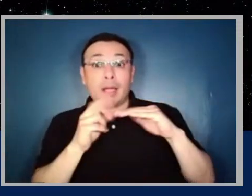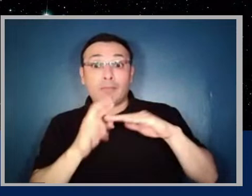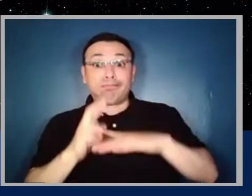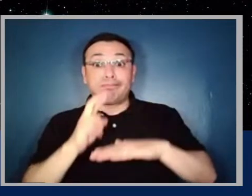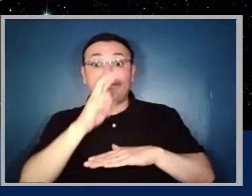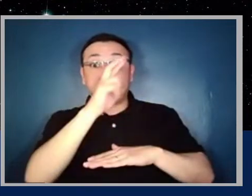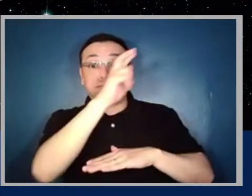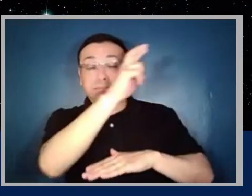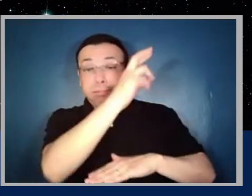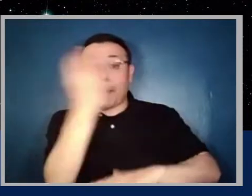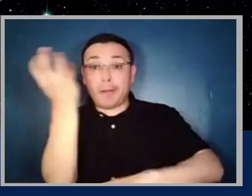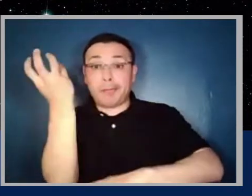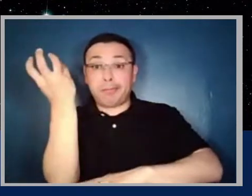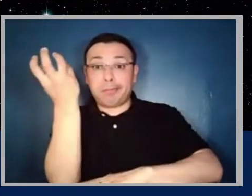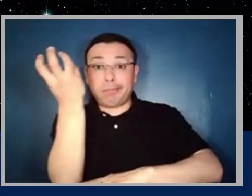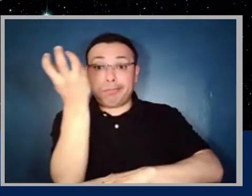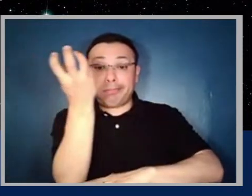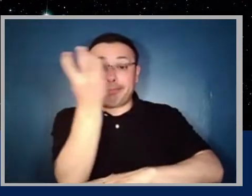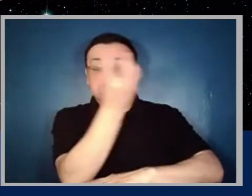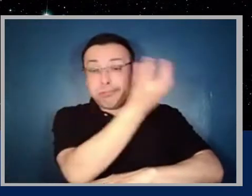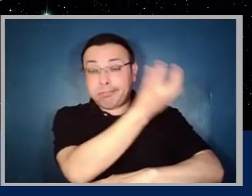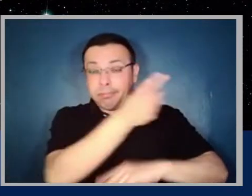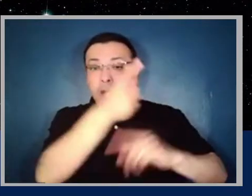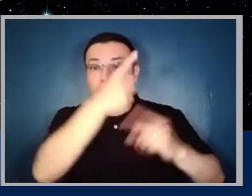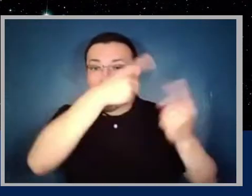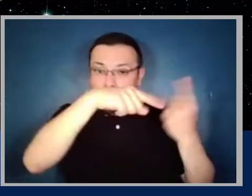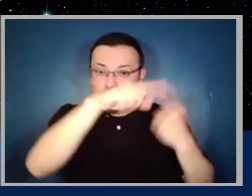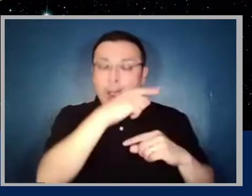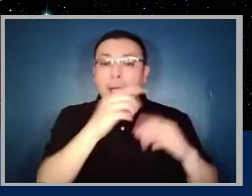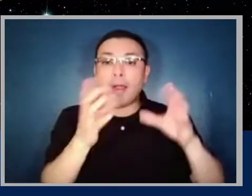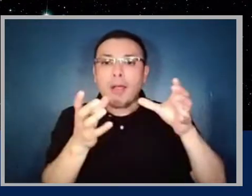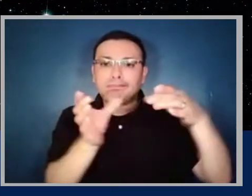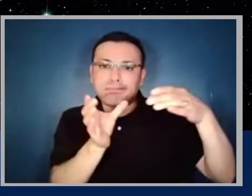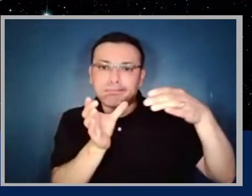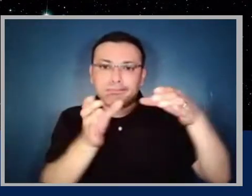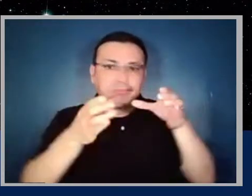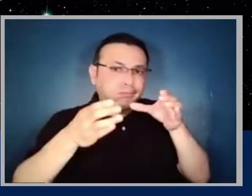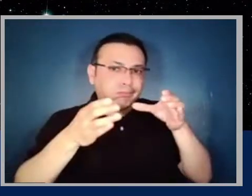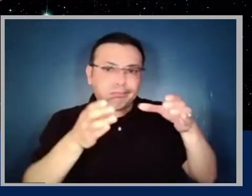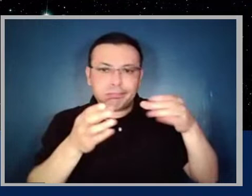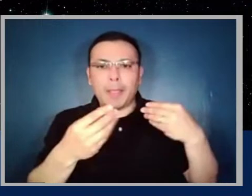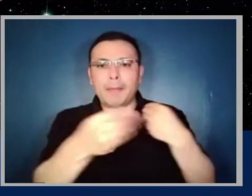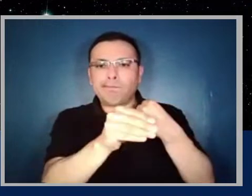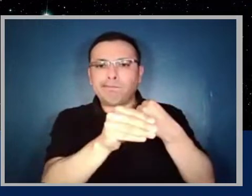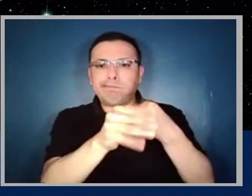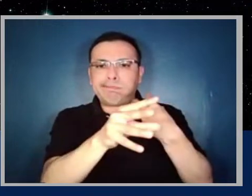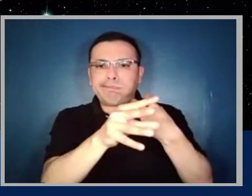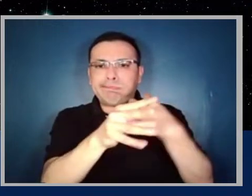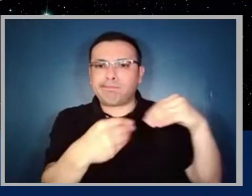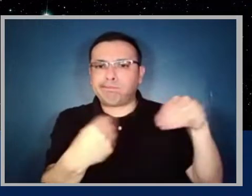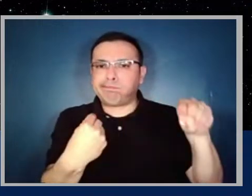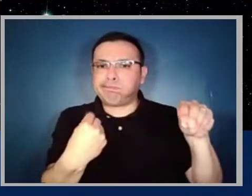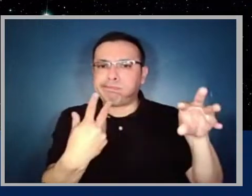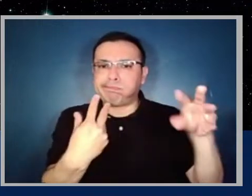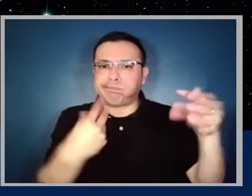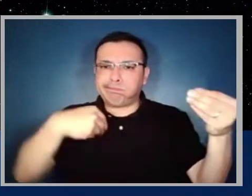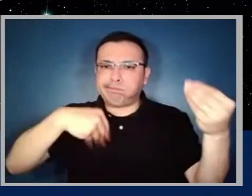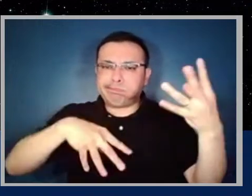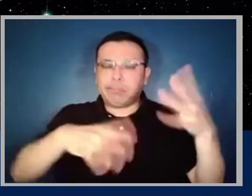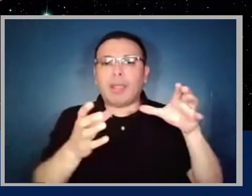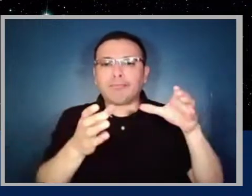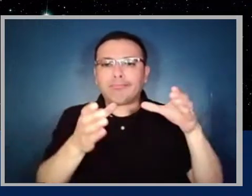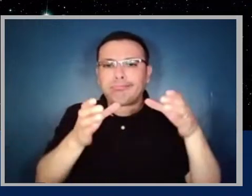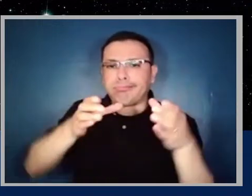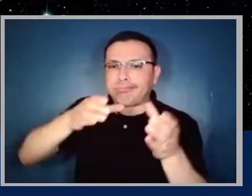sure the systems to be able to maneuver the capsule, our comm, worked very well. It actually did a loop, like a